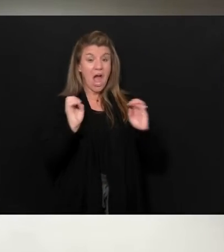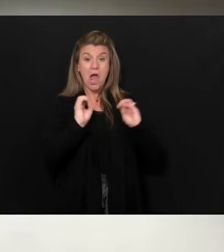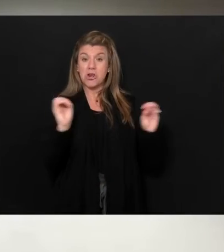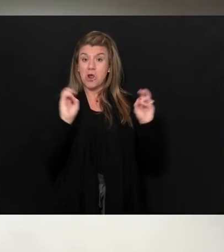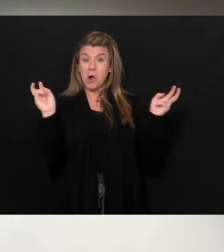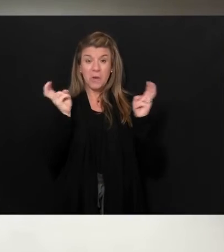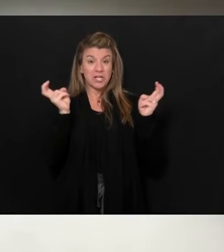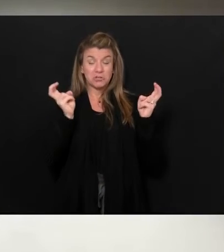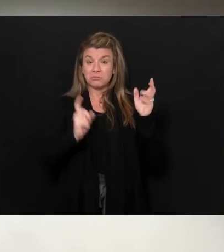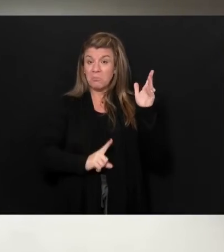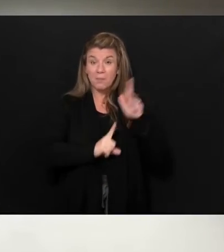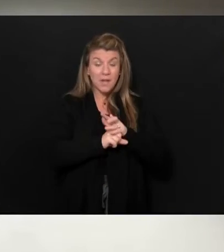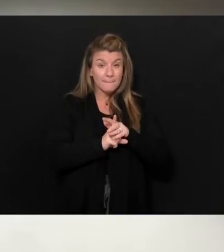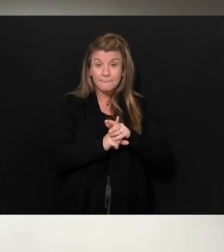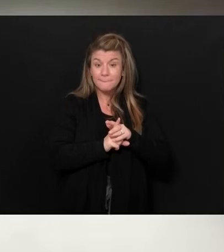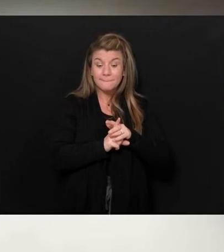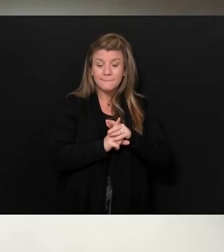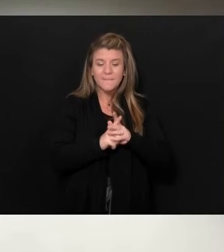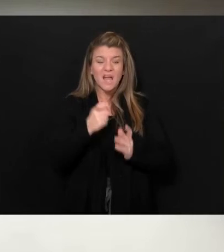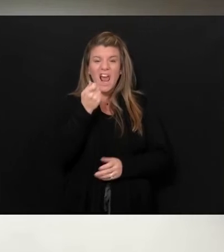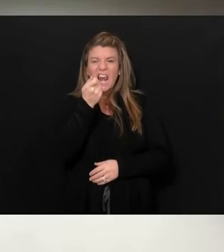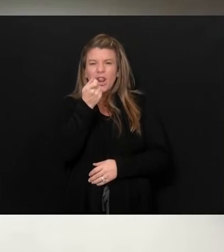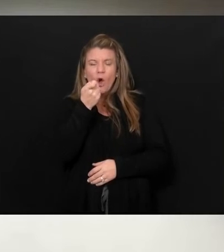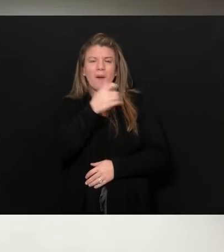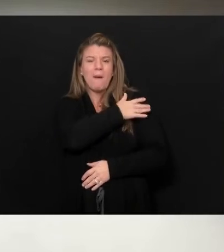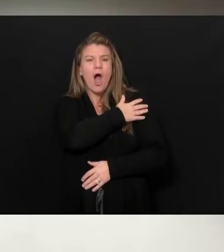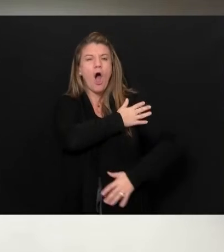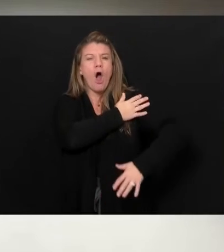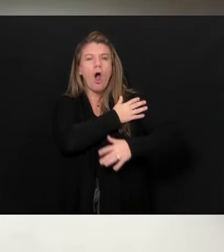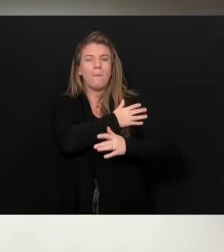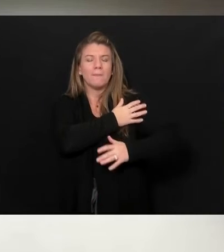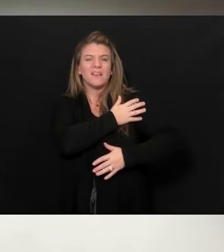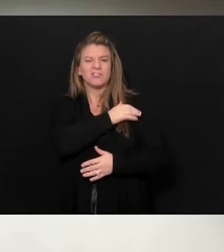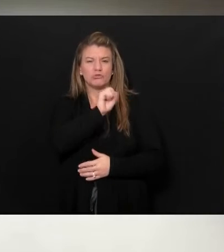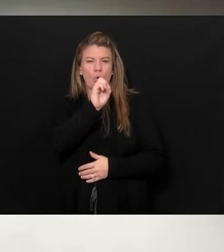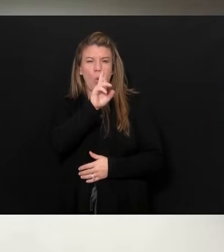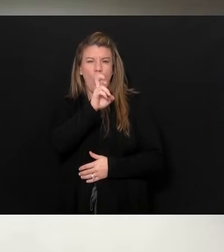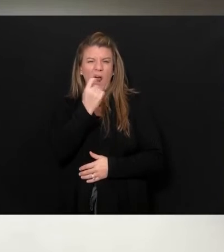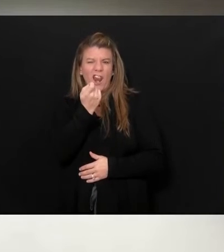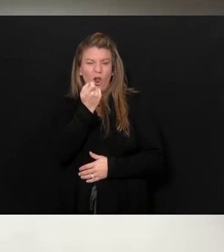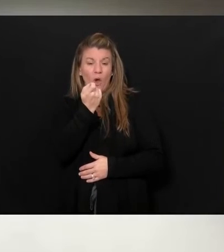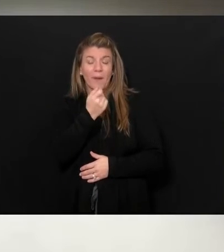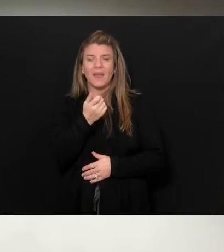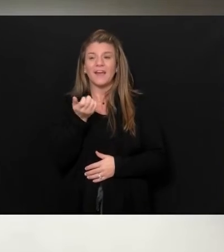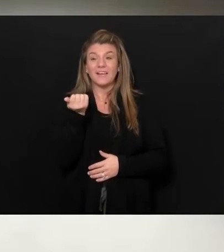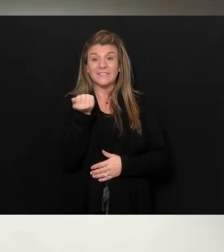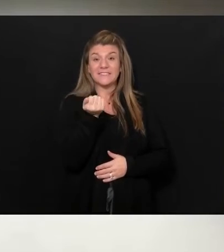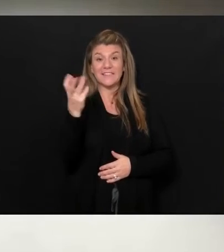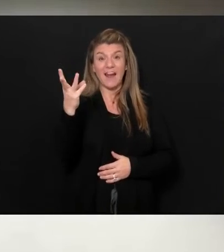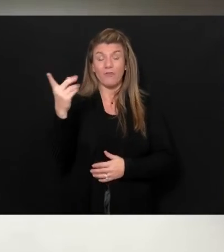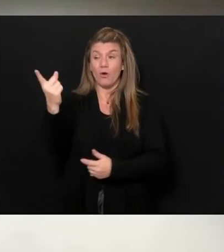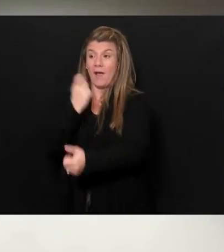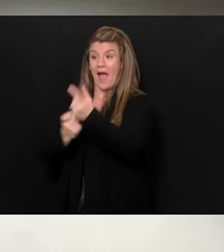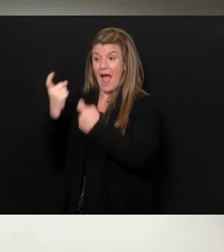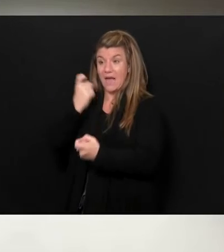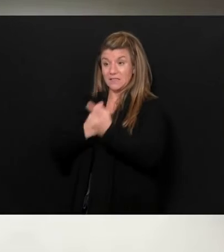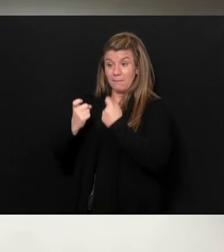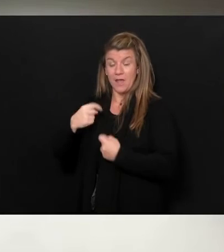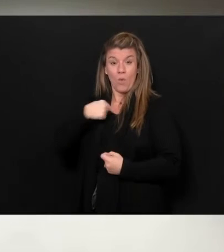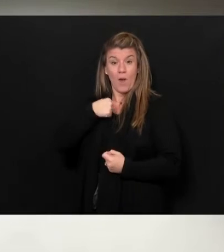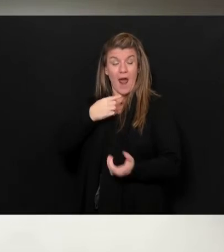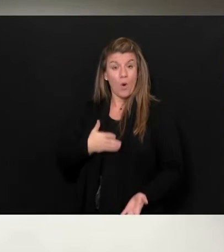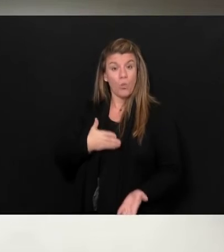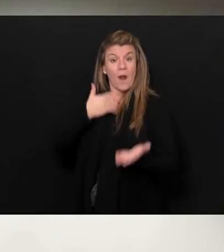problems. Just a little bit of a sore arm. Somebody and several people have asked me, would I recommend